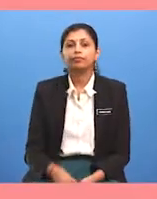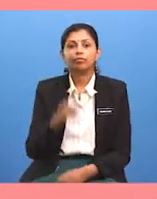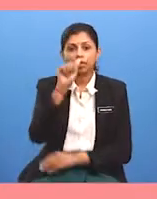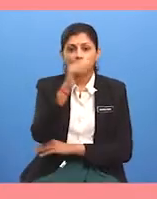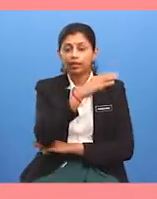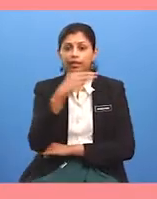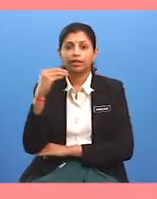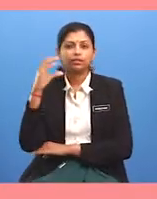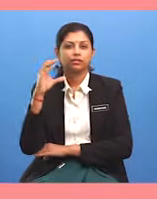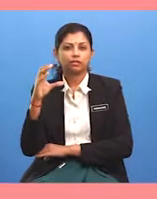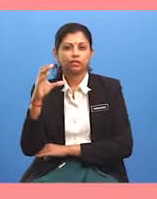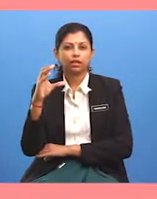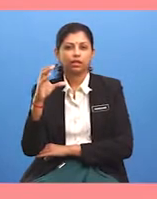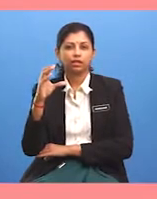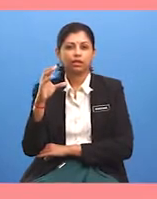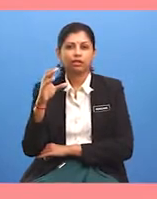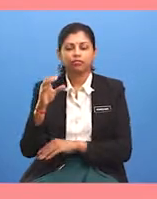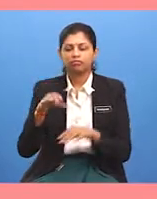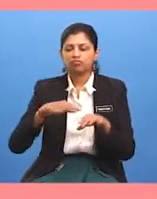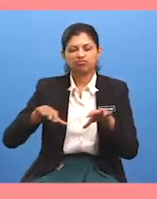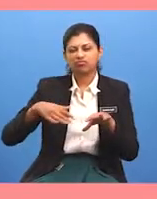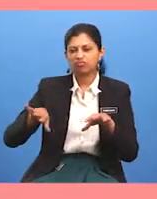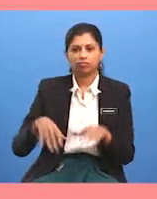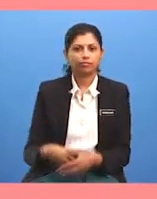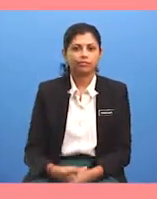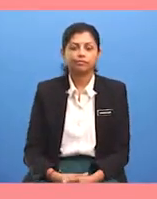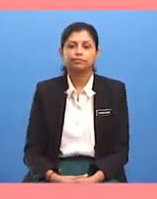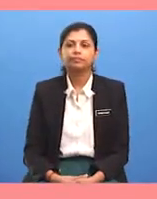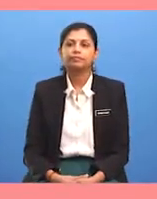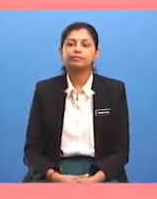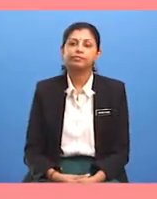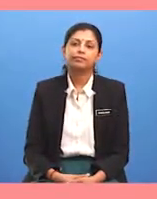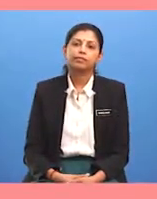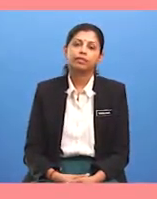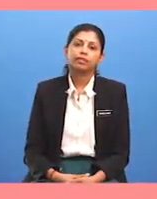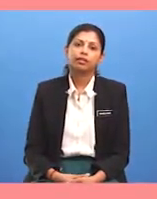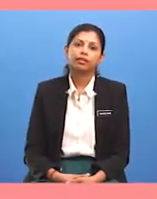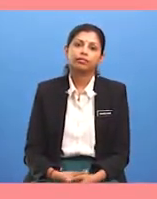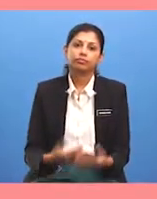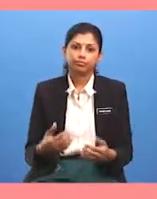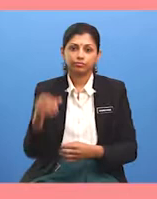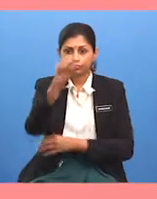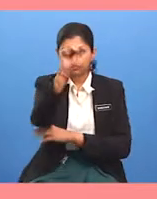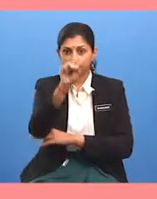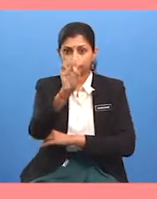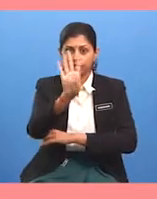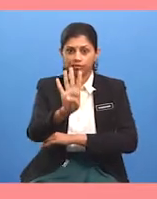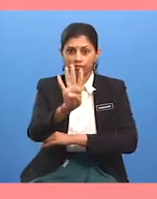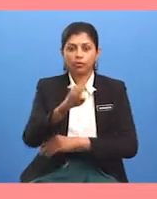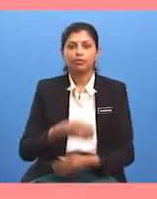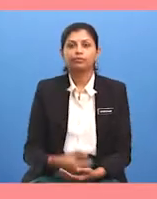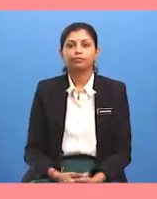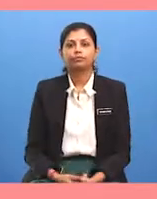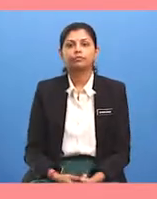answers are merely distractors. Look at question 4. What do we learn